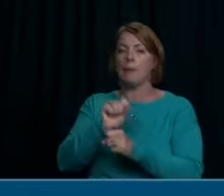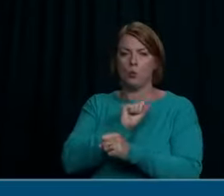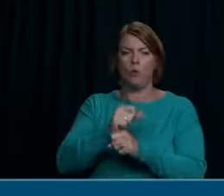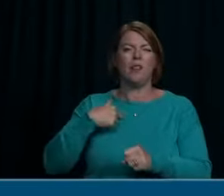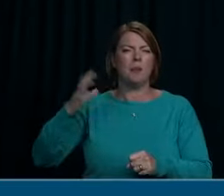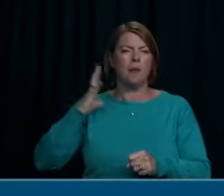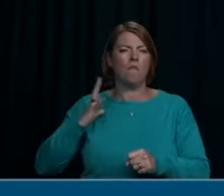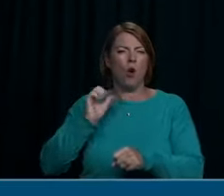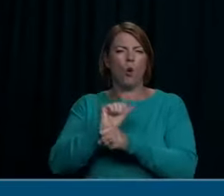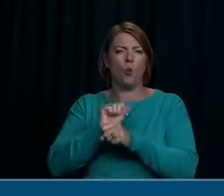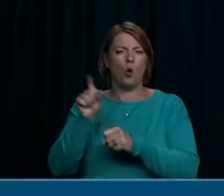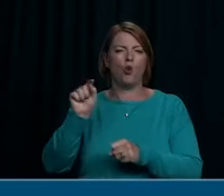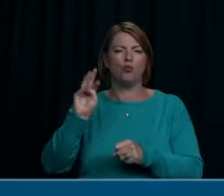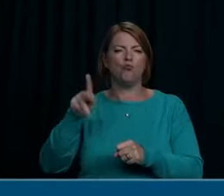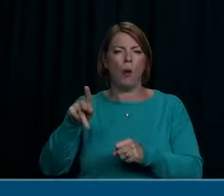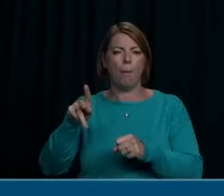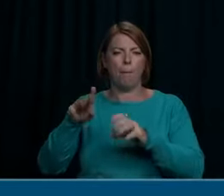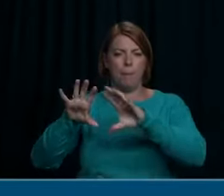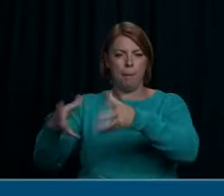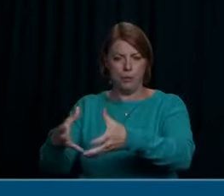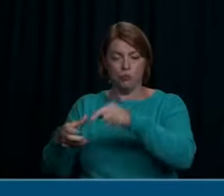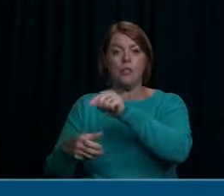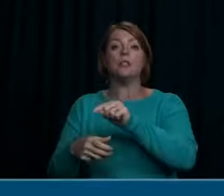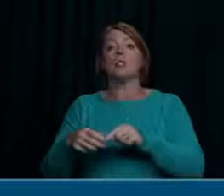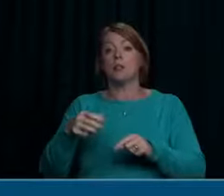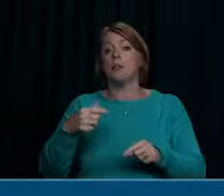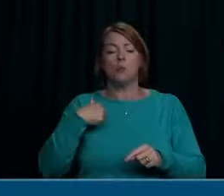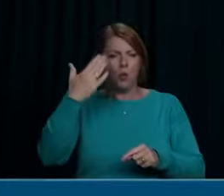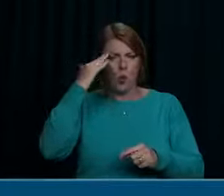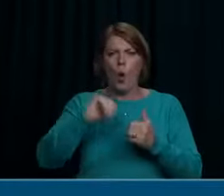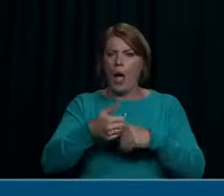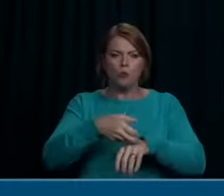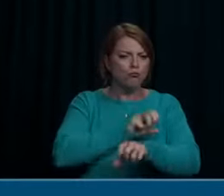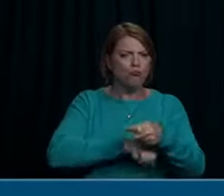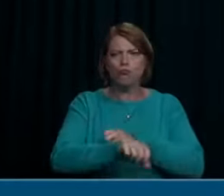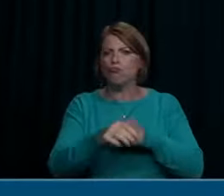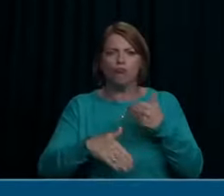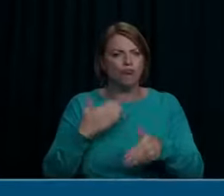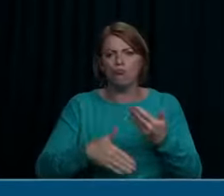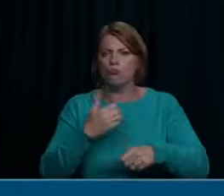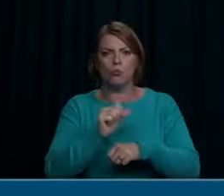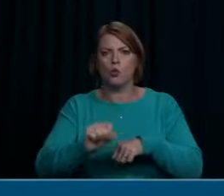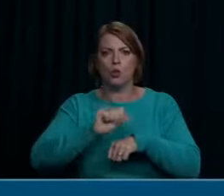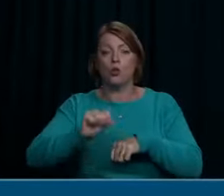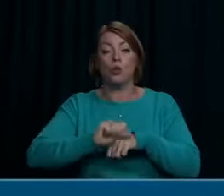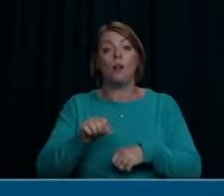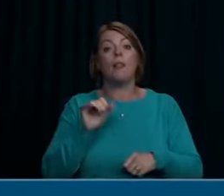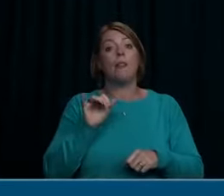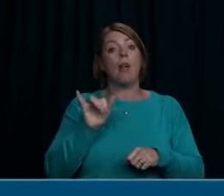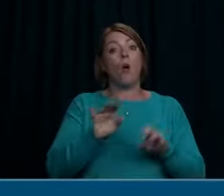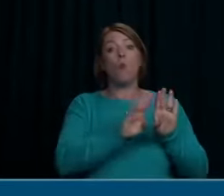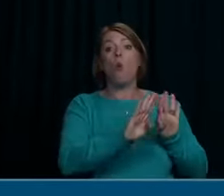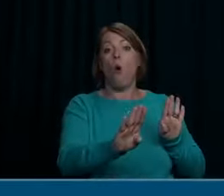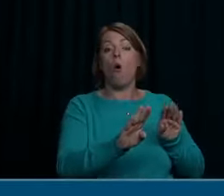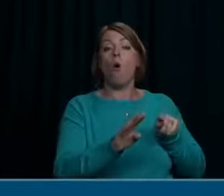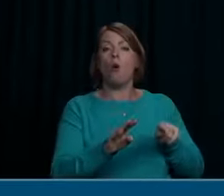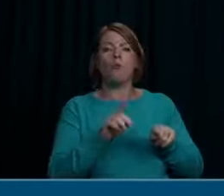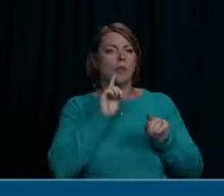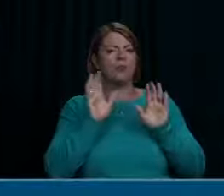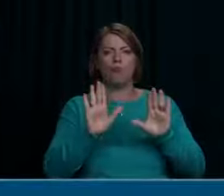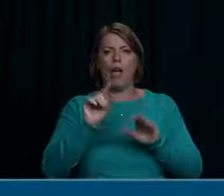how to roll up our sleeves and get to work and get things done. So with that said, the wall itself is a great tool for our Border